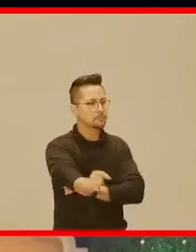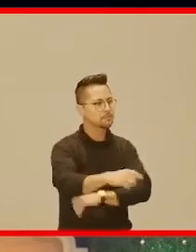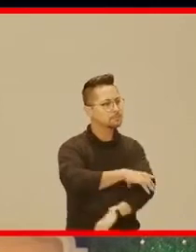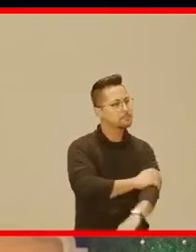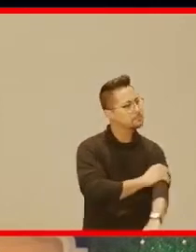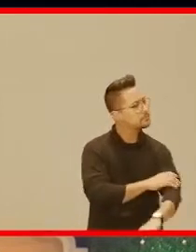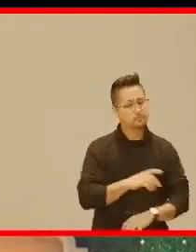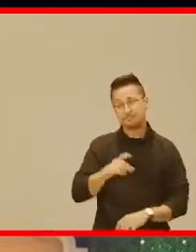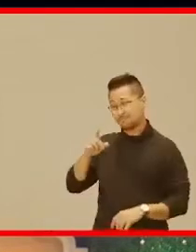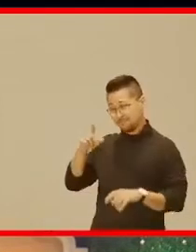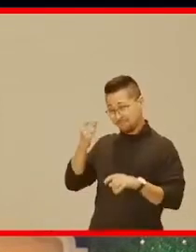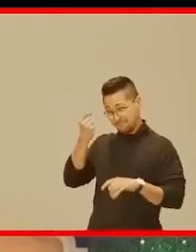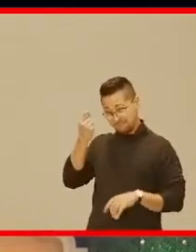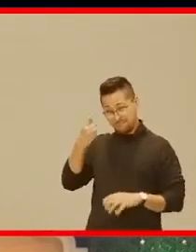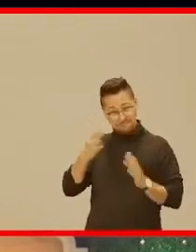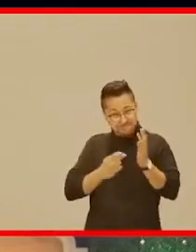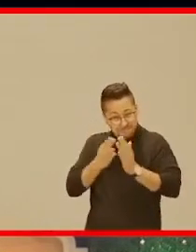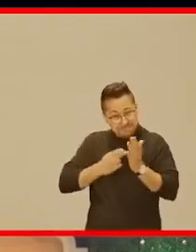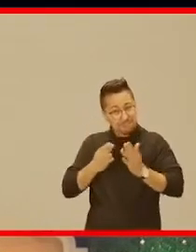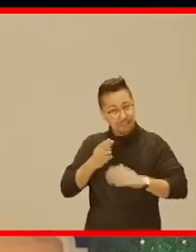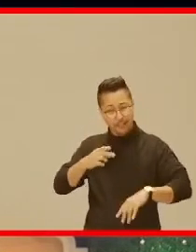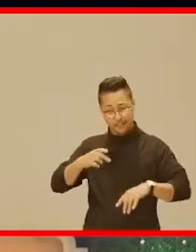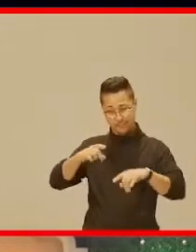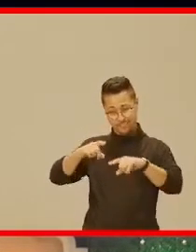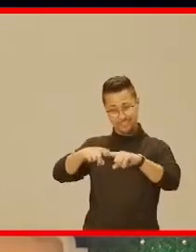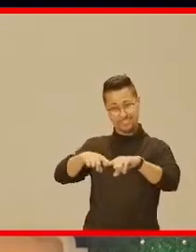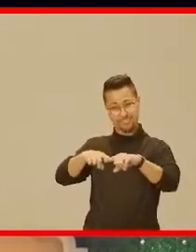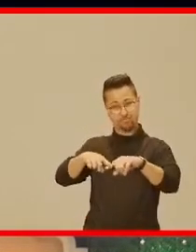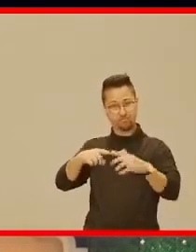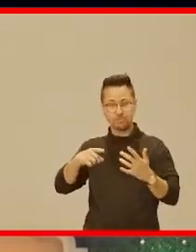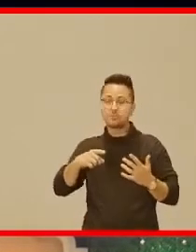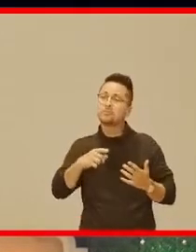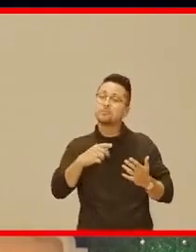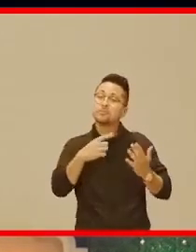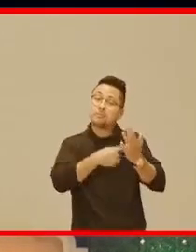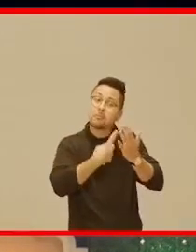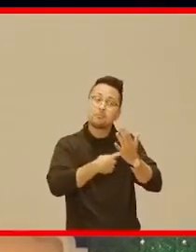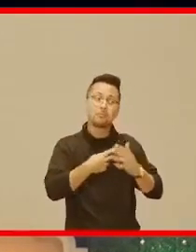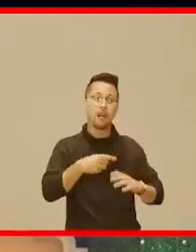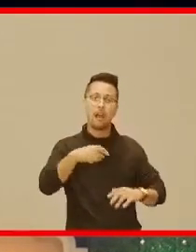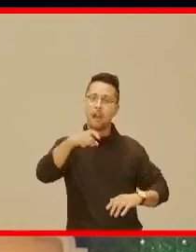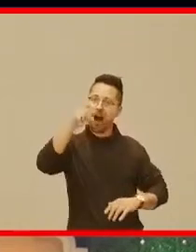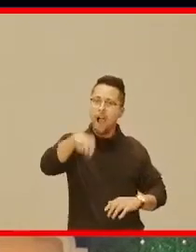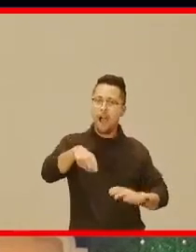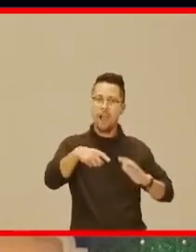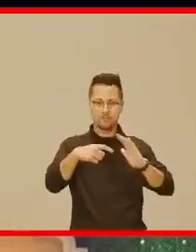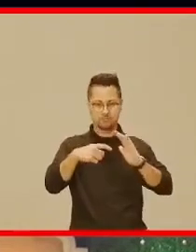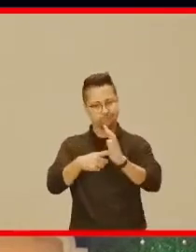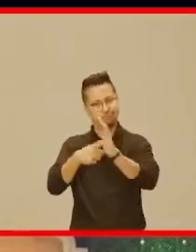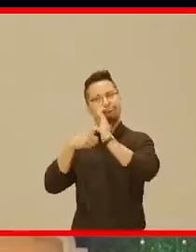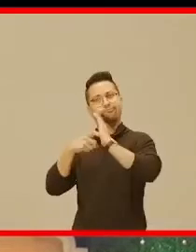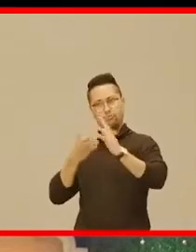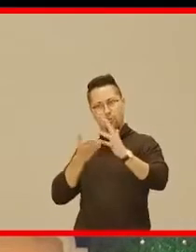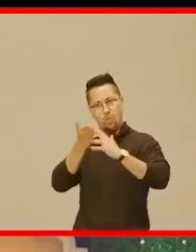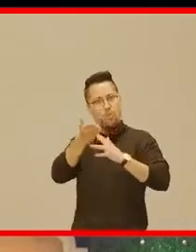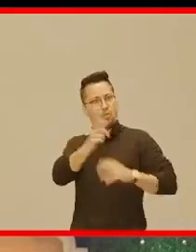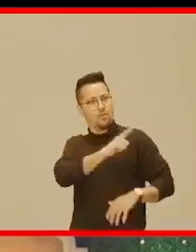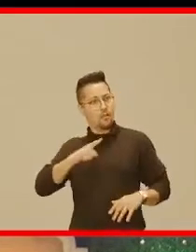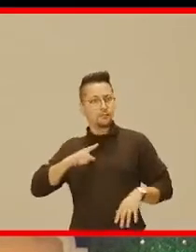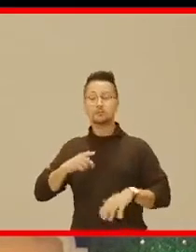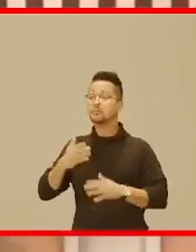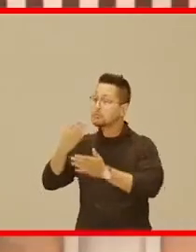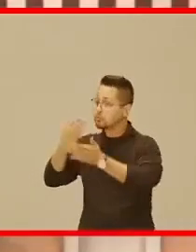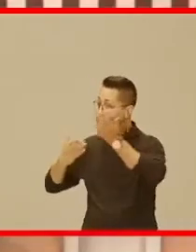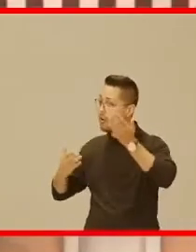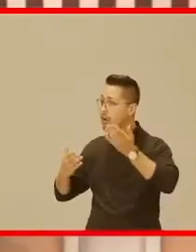It depends on the issue, because some things have to legally go through the legislature. Some things can go through your city